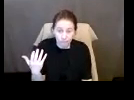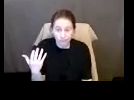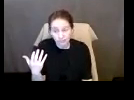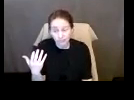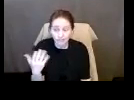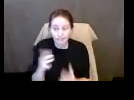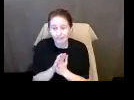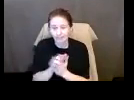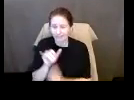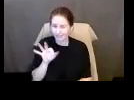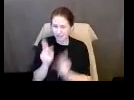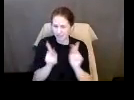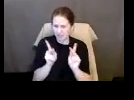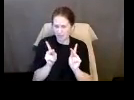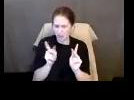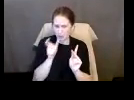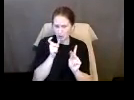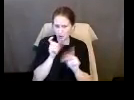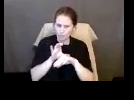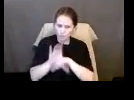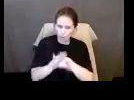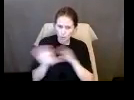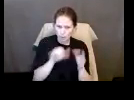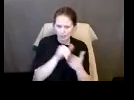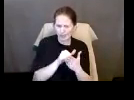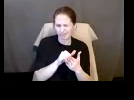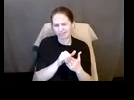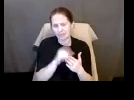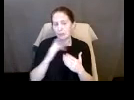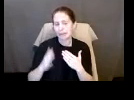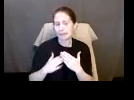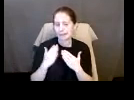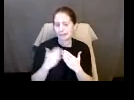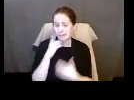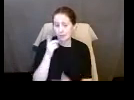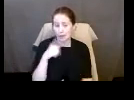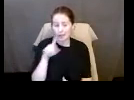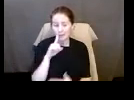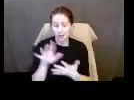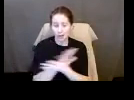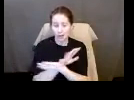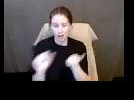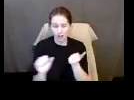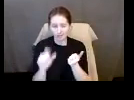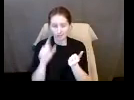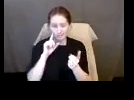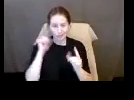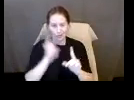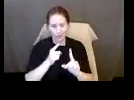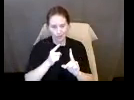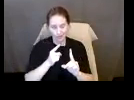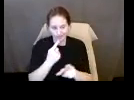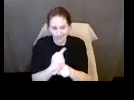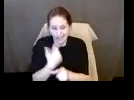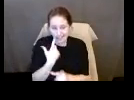So if people were doing this involuntarily, it would be very, very easy for them to sabotage the purpose of the mission, right? They could just